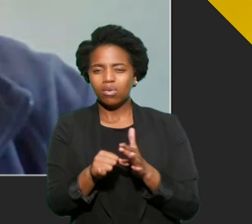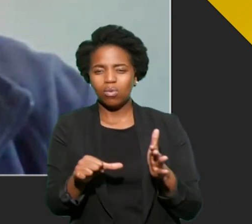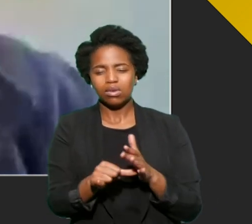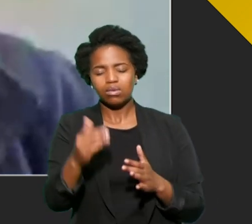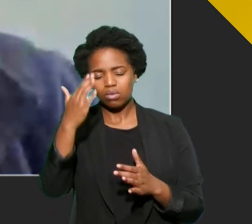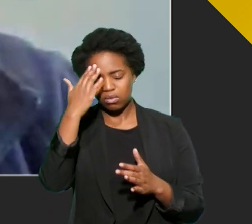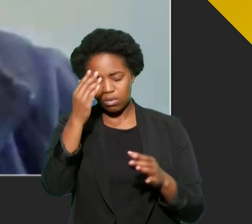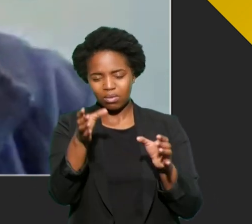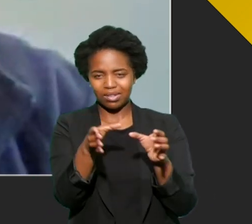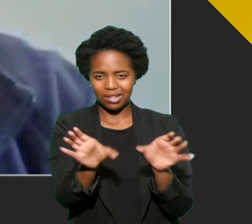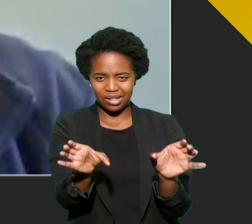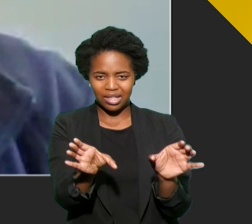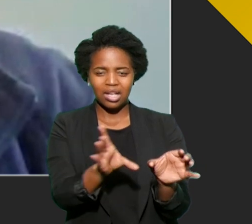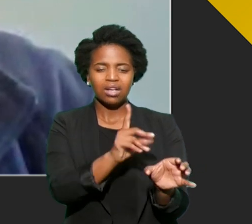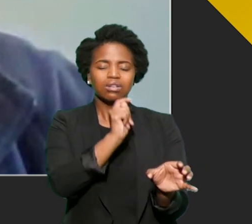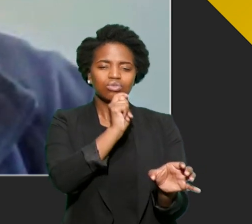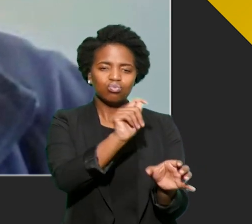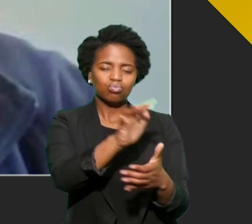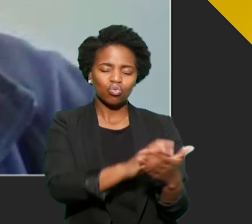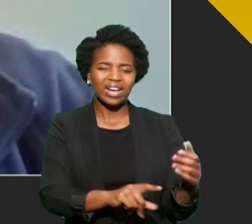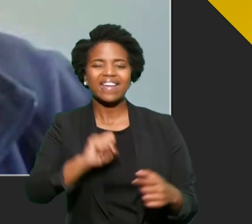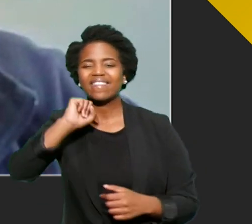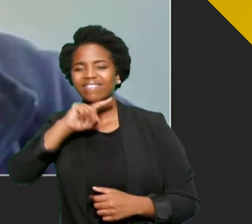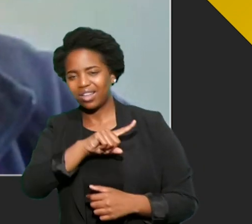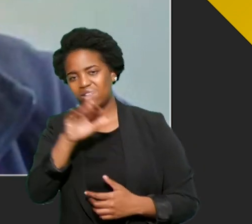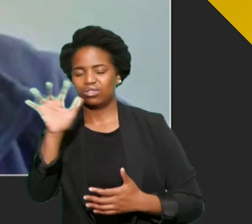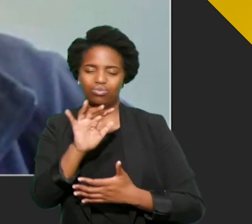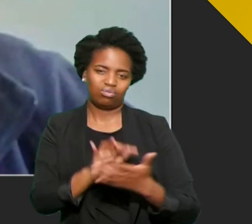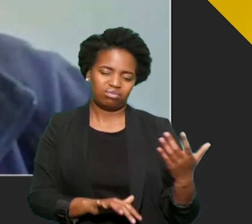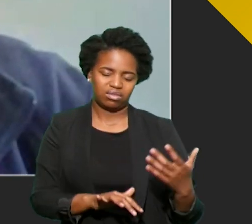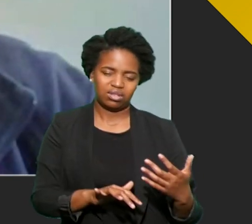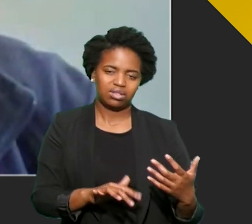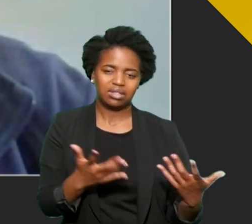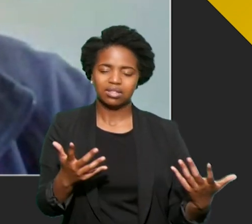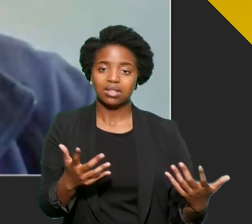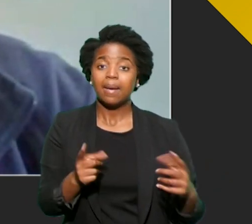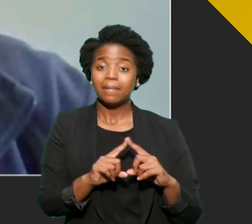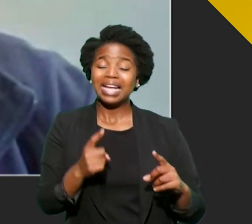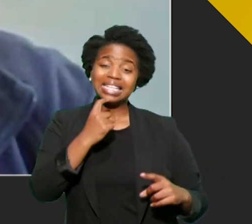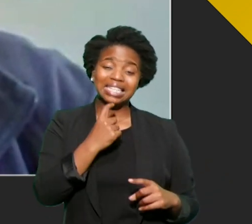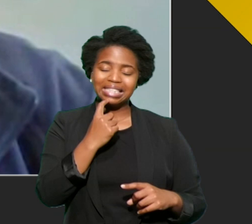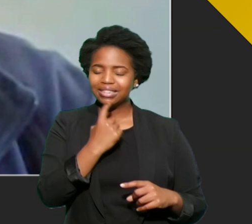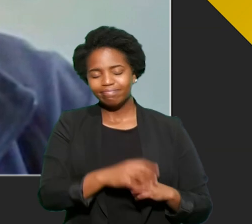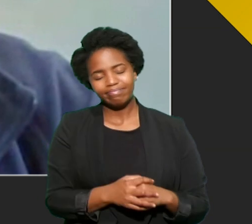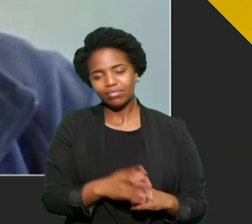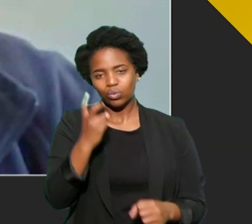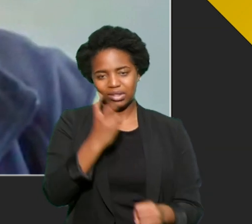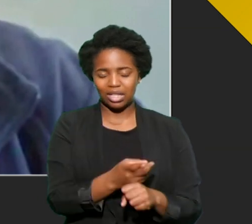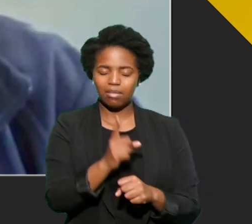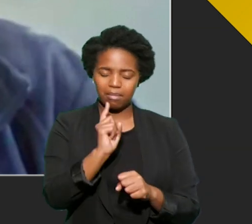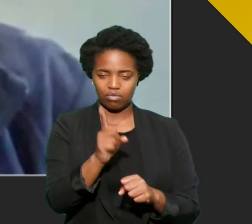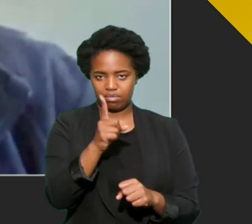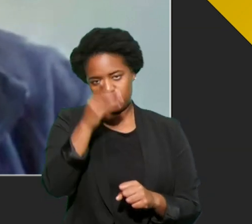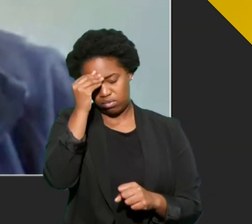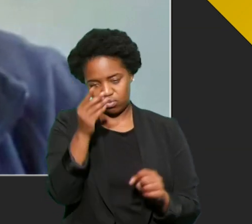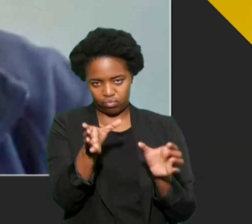to know whether to trust or not trust that argument at all. So it is very difficult for the public to understand these things that